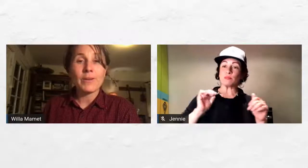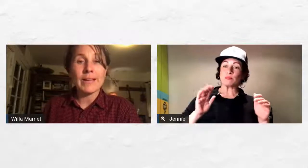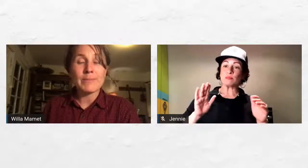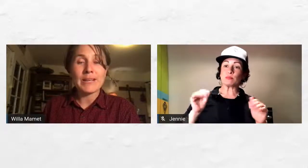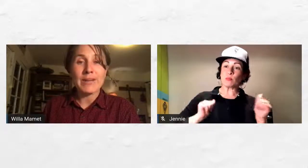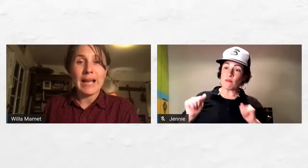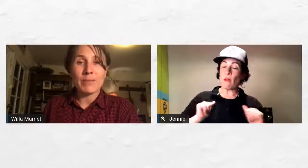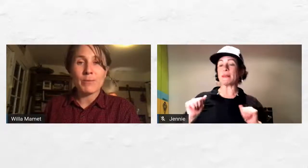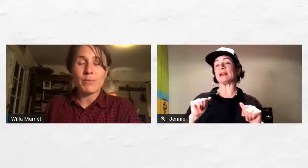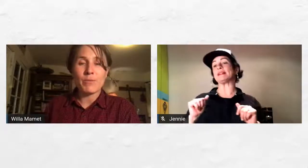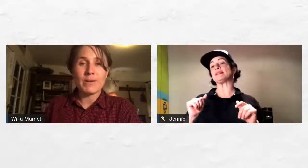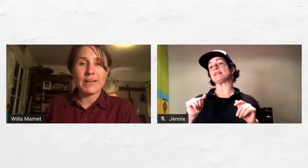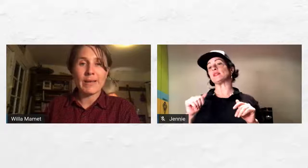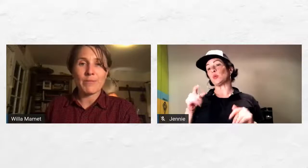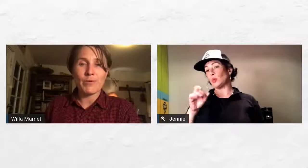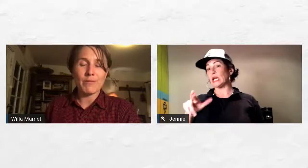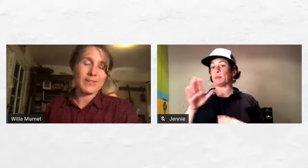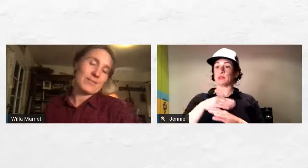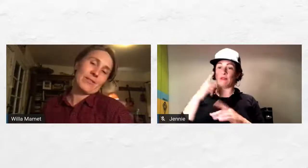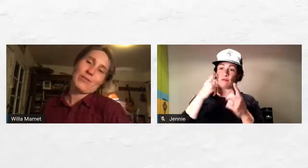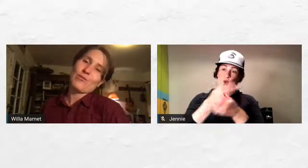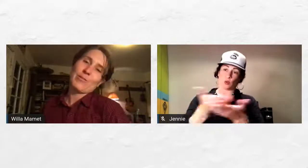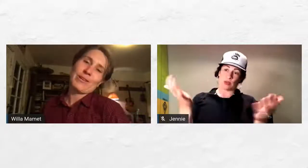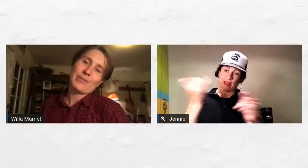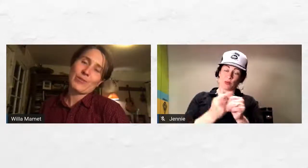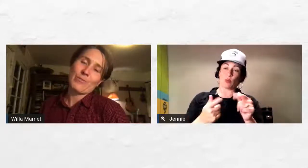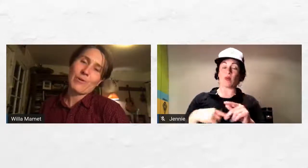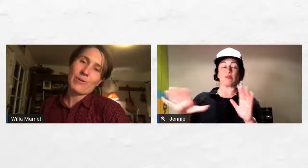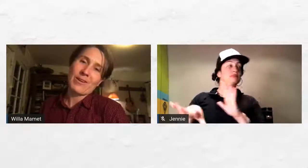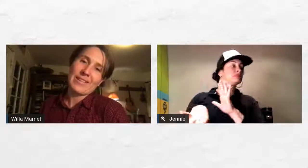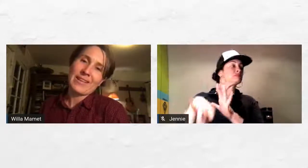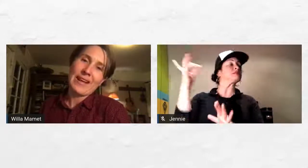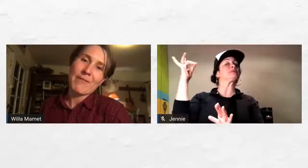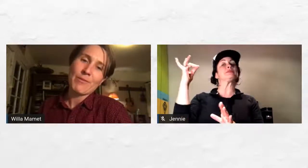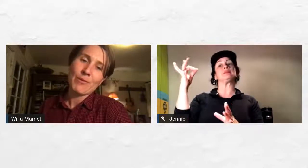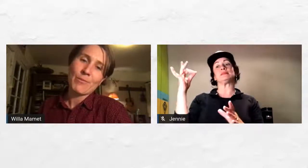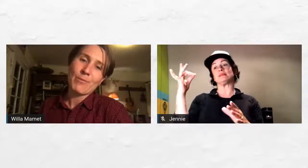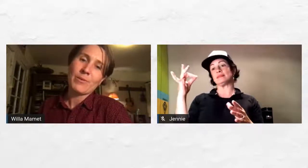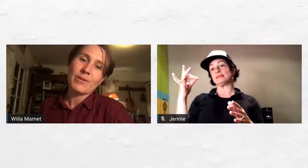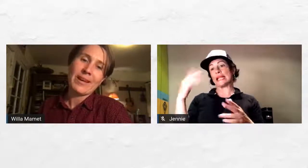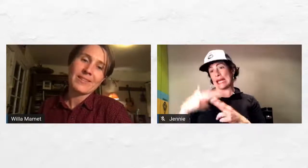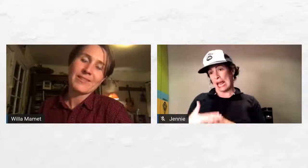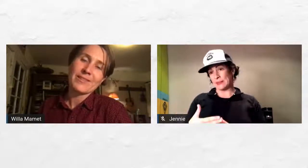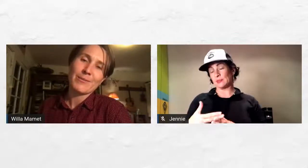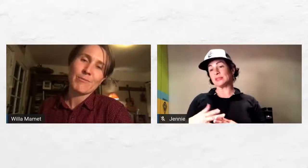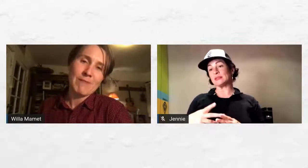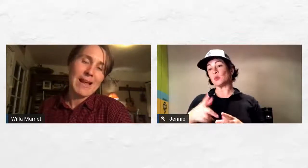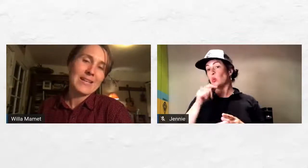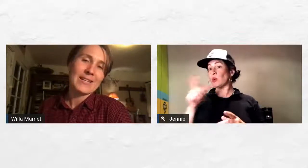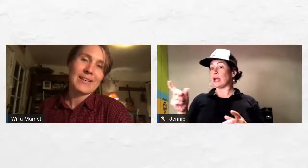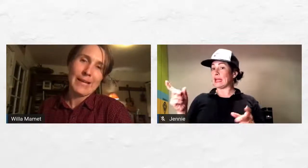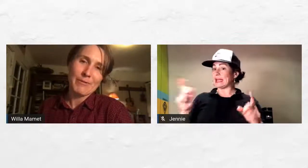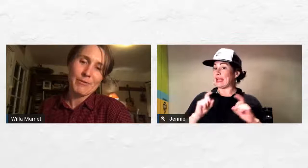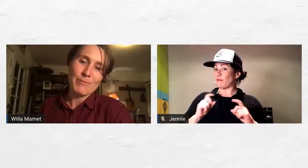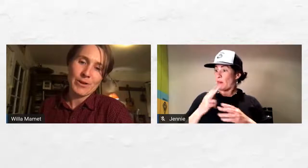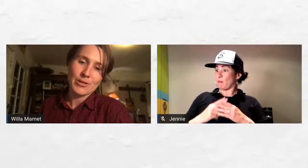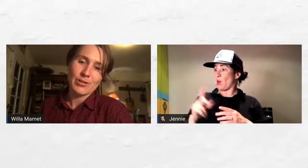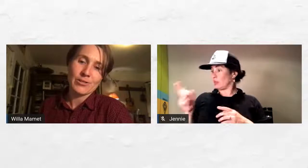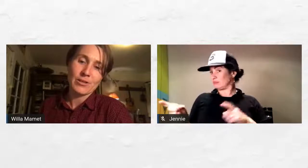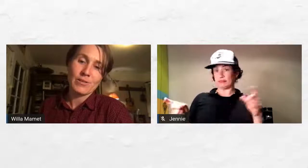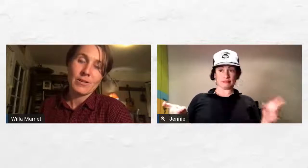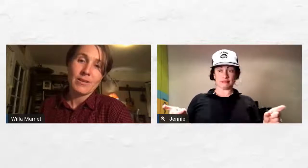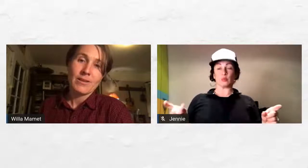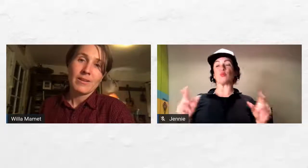going to pull your names out of a hat. We will pull one name. Whoever has contributed to both us and the Ivy Room will get some rad Ivy Room